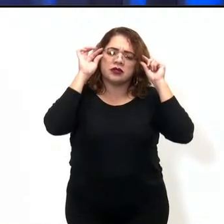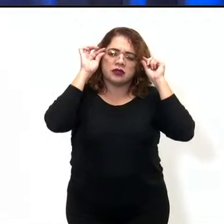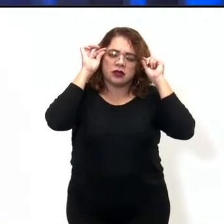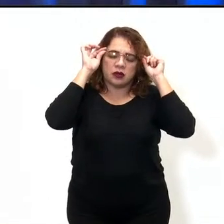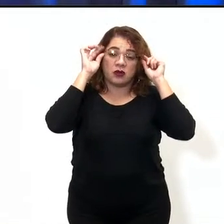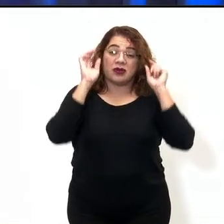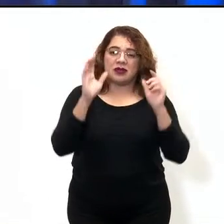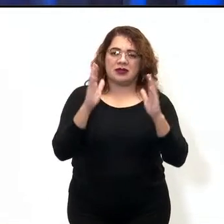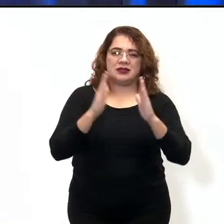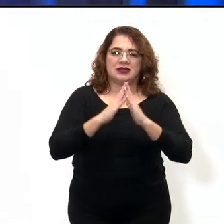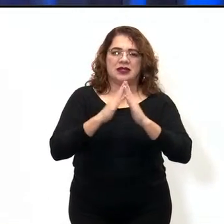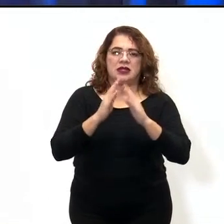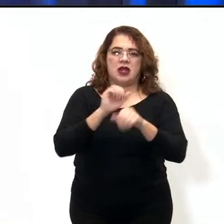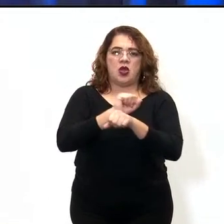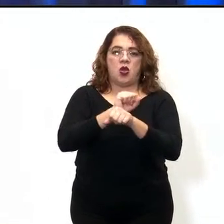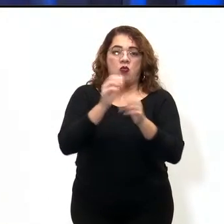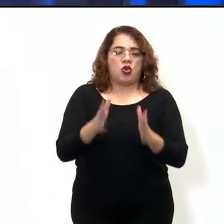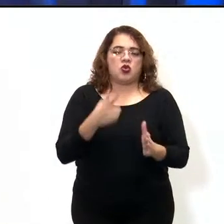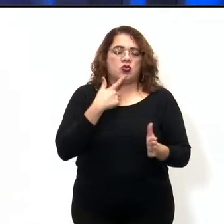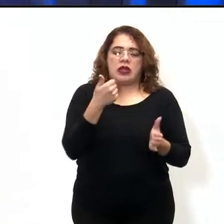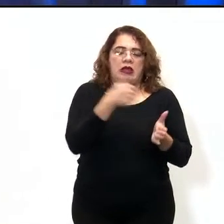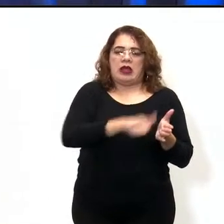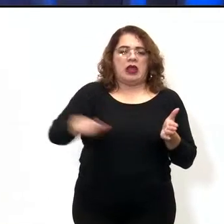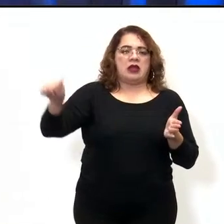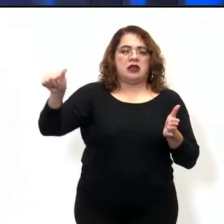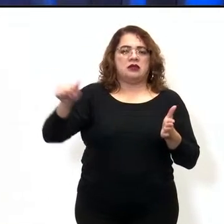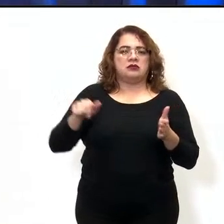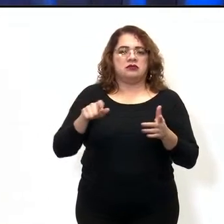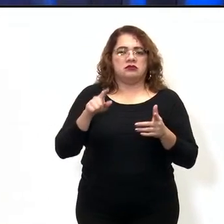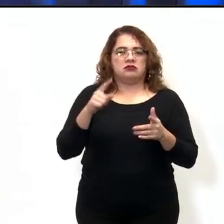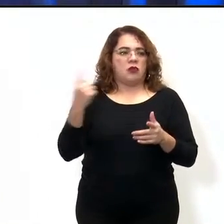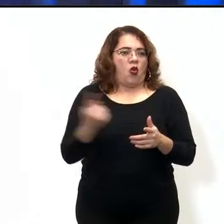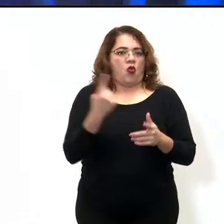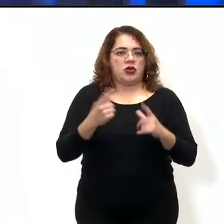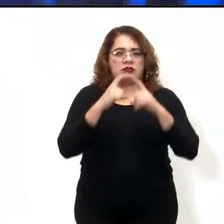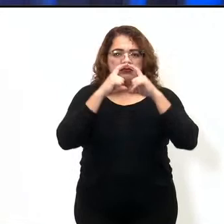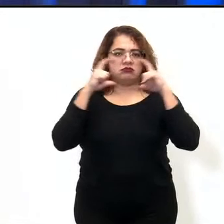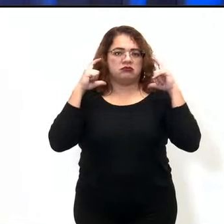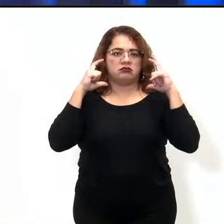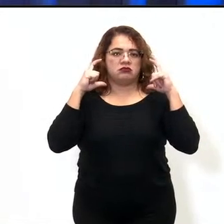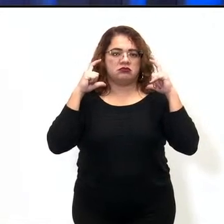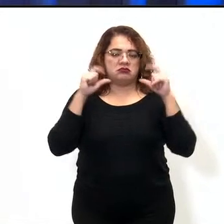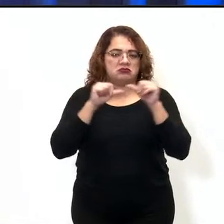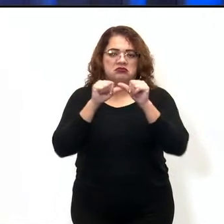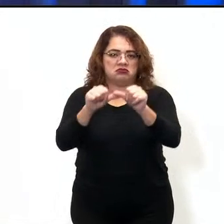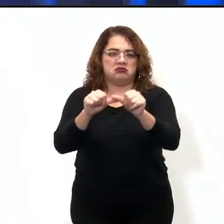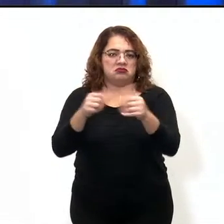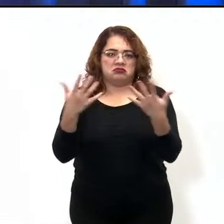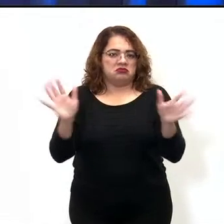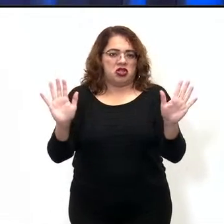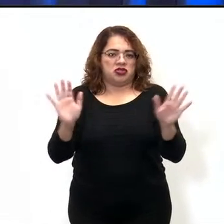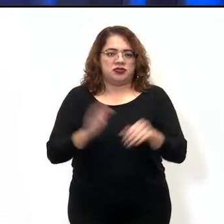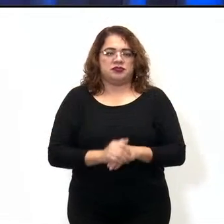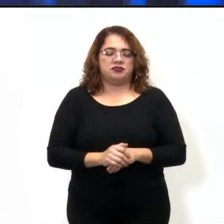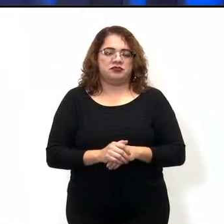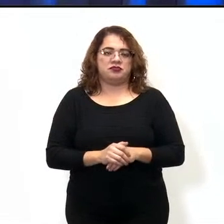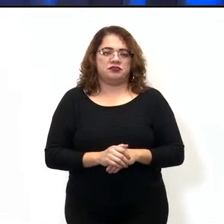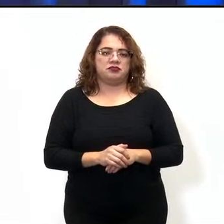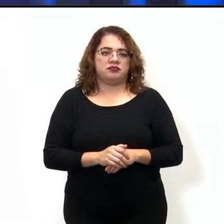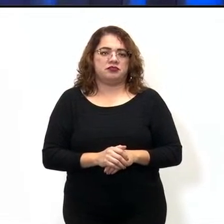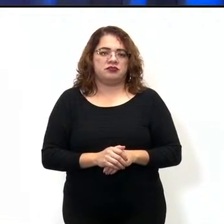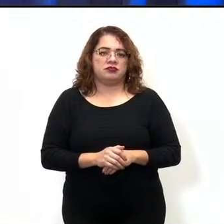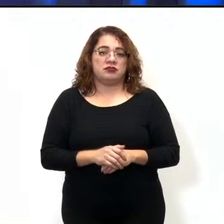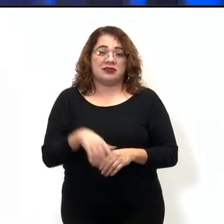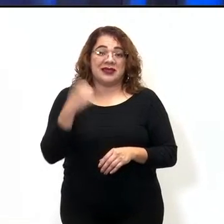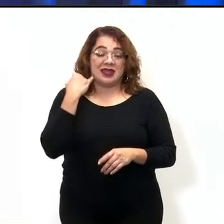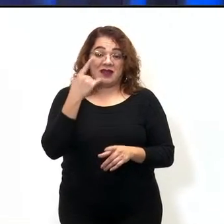incident, but city employees in general, and really anyone, should be masked. And for those that are participating in